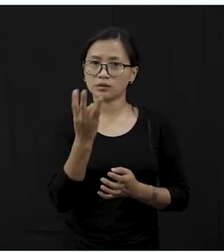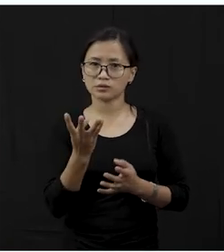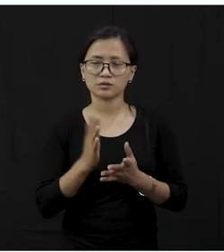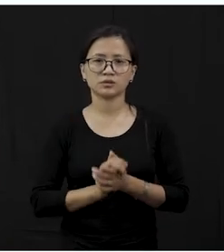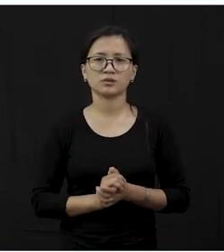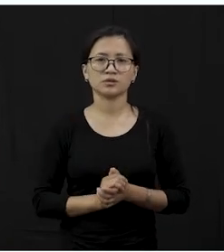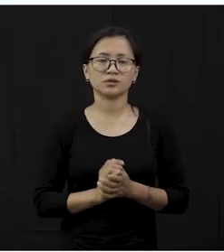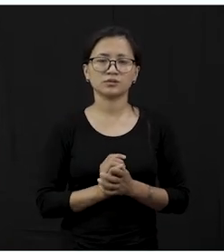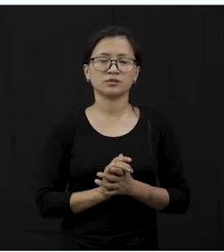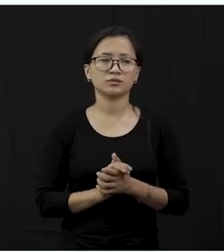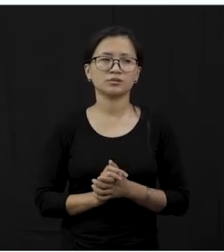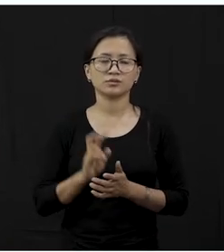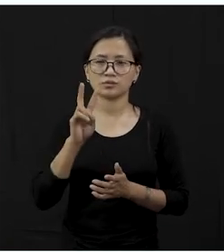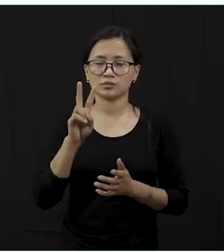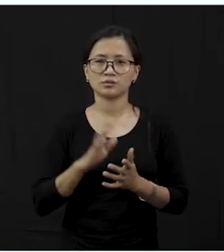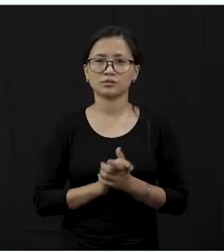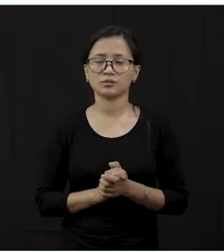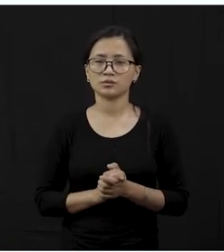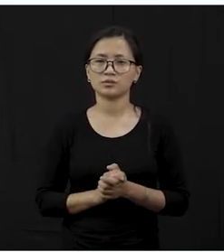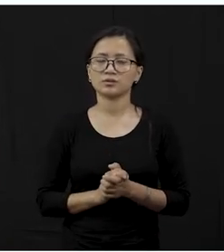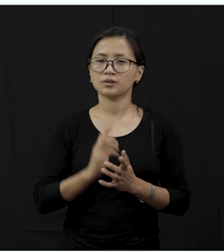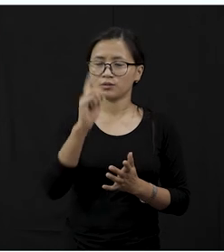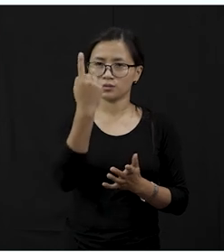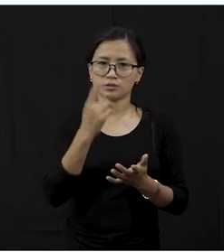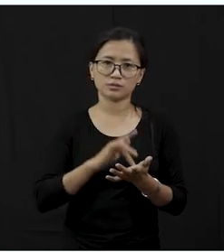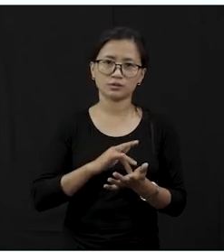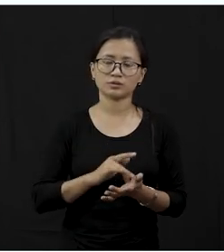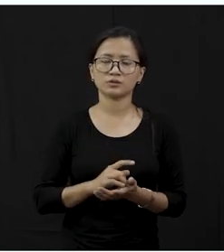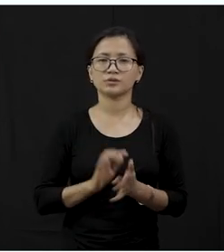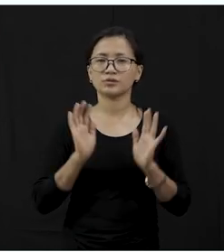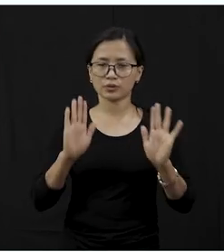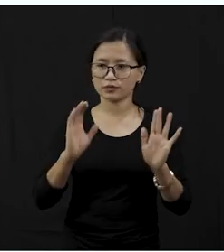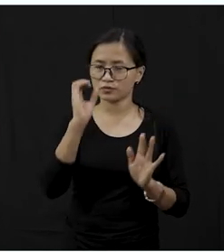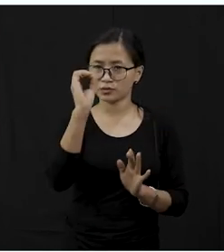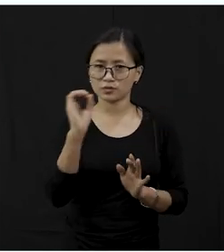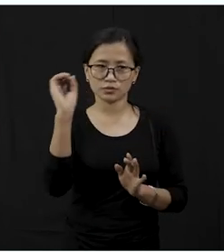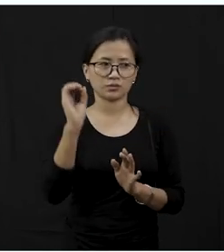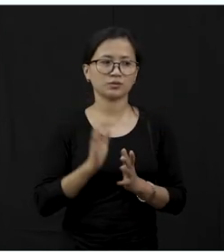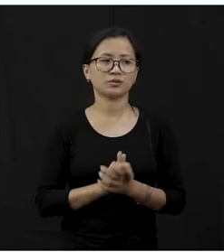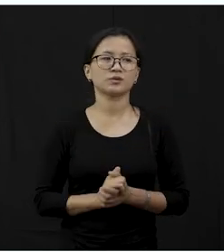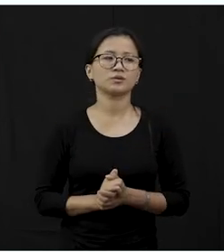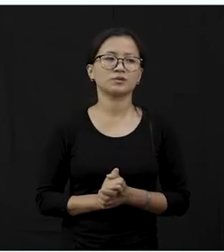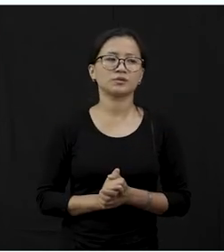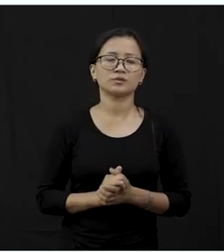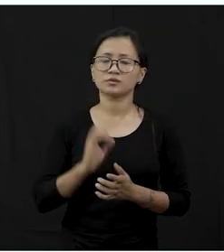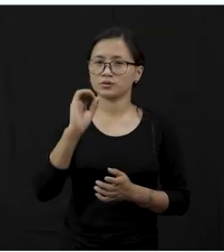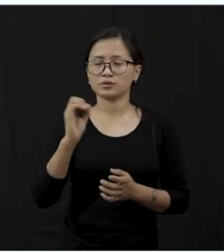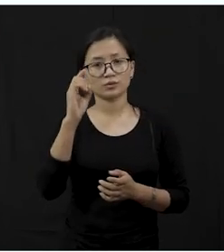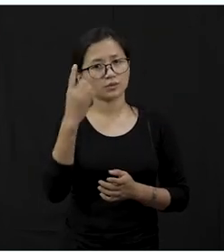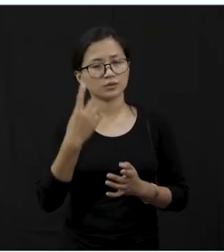place? 2. In ones place, you have 0. So you will write 0, 0